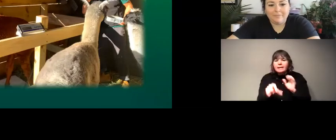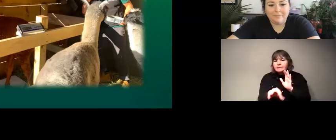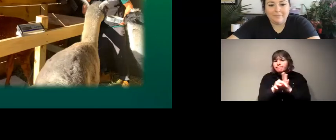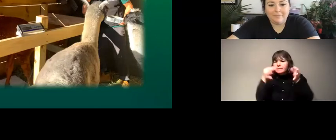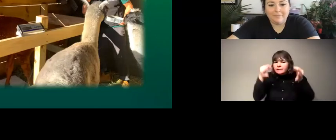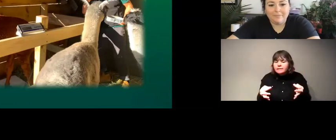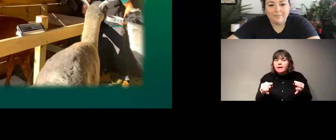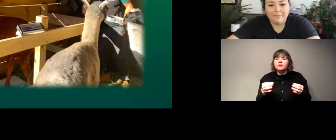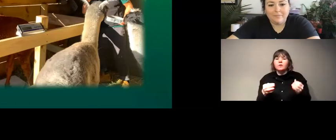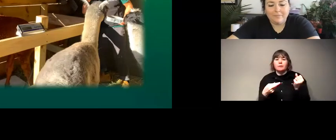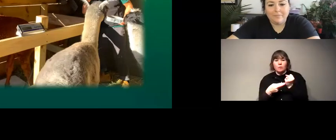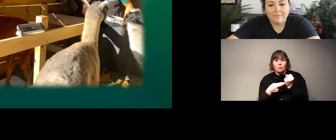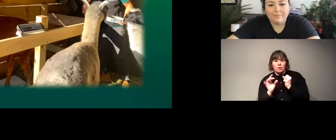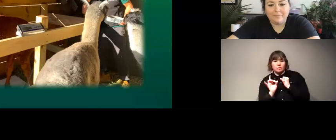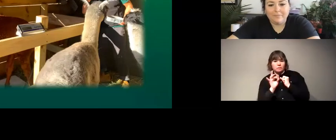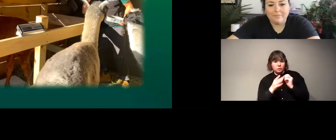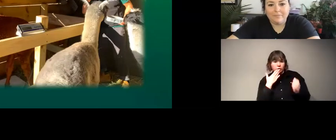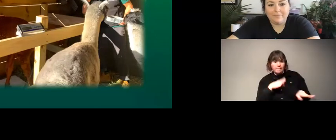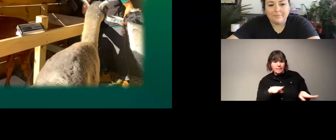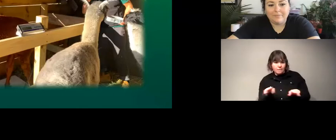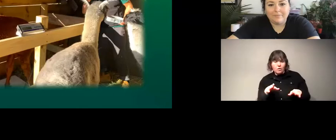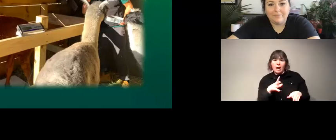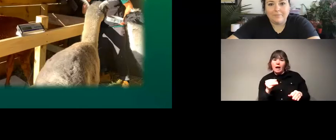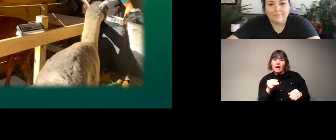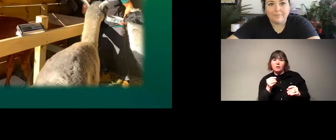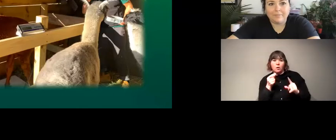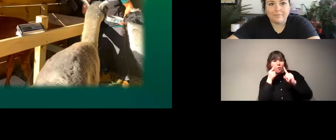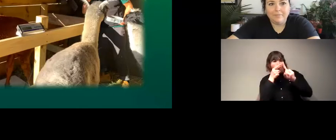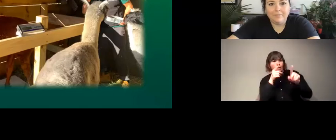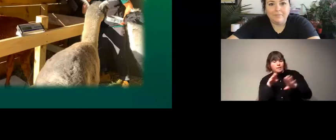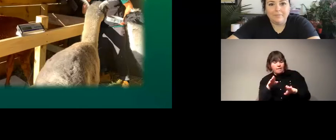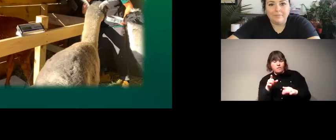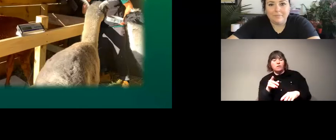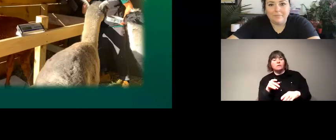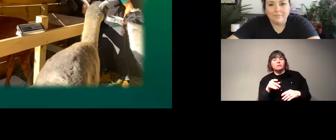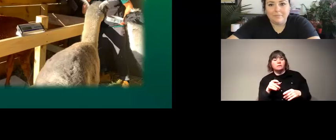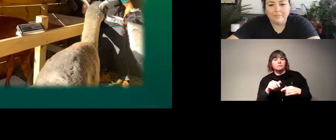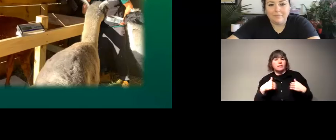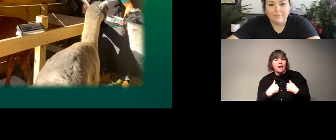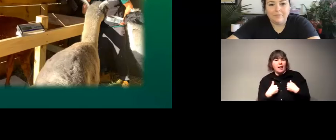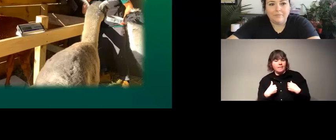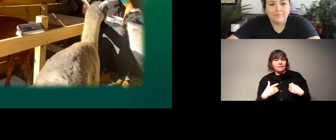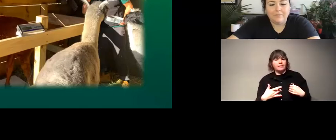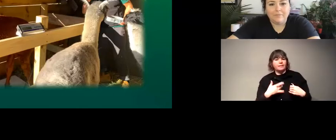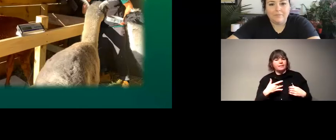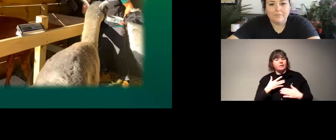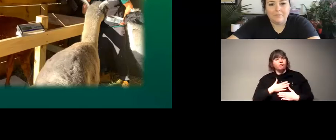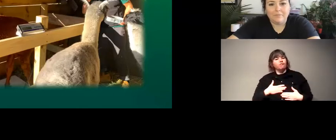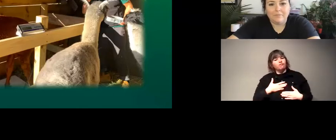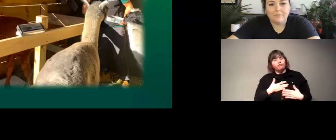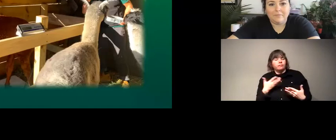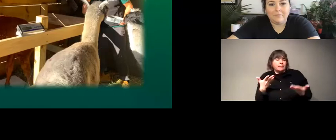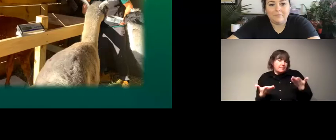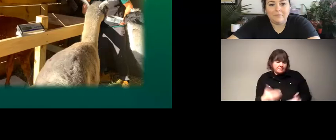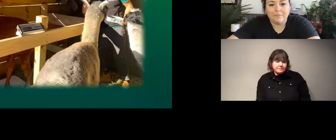by rewarding them for good behavior and for behaviors we want, our animals can feel a sense of enjoyment, possibly,